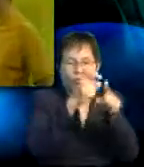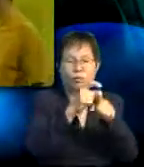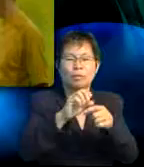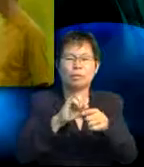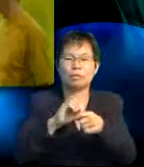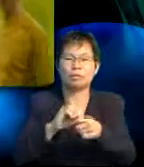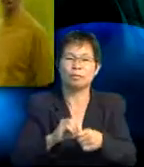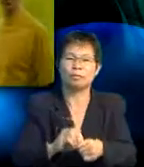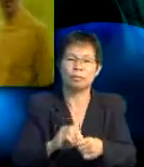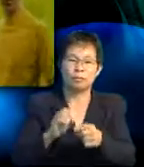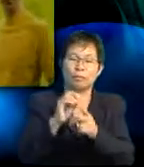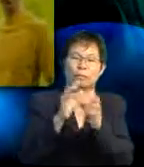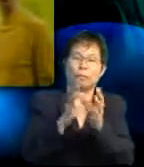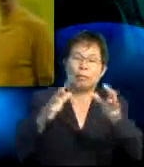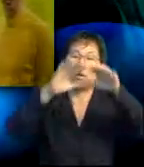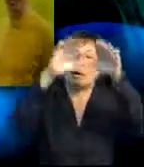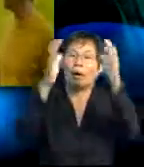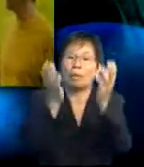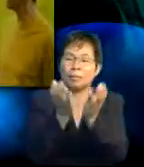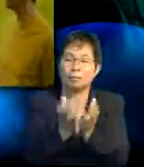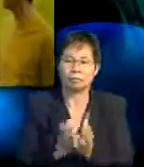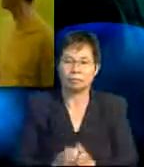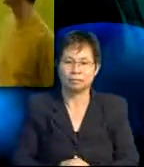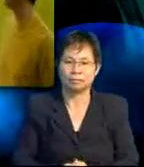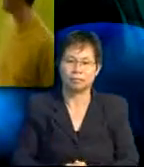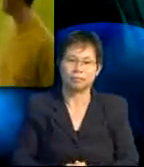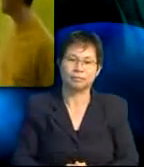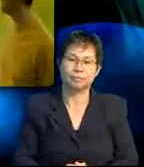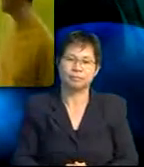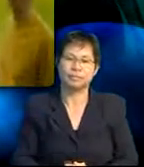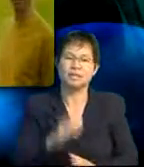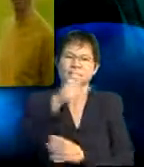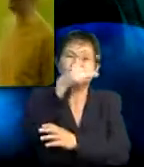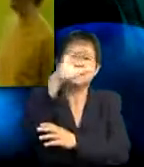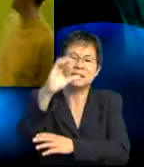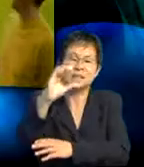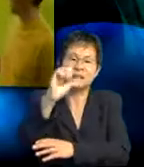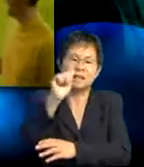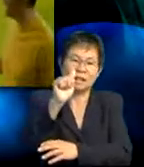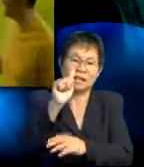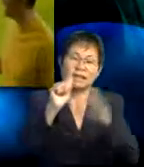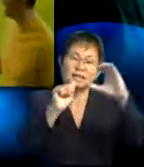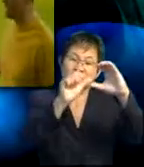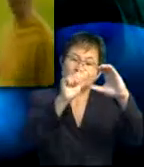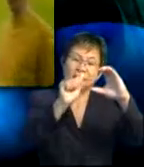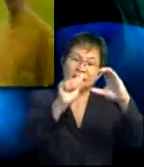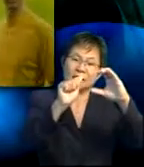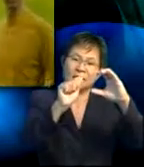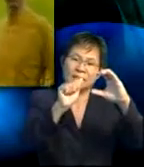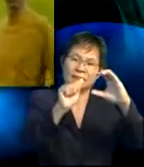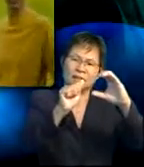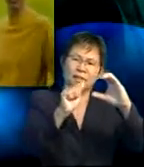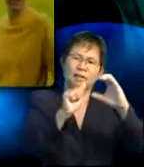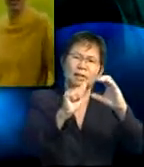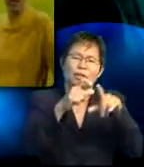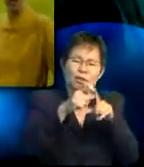bubbles, and we're starting words all right. C and A. The trouble is the